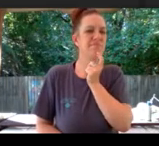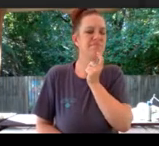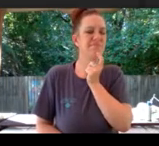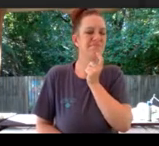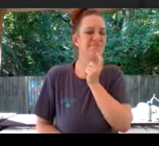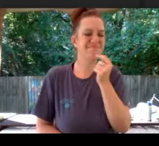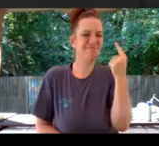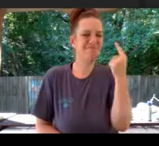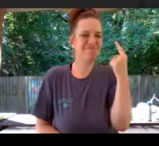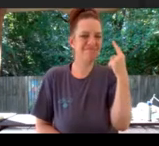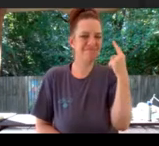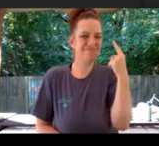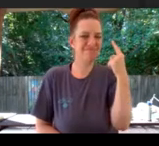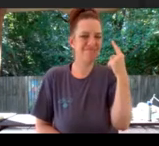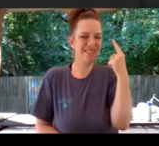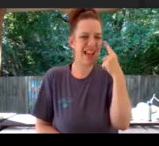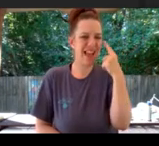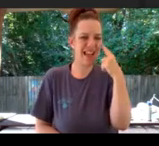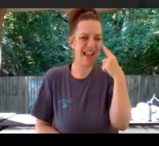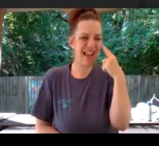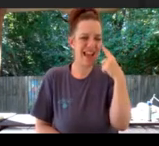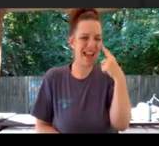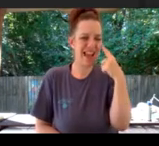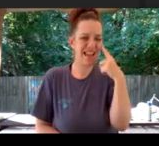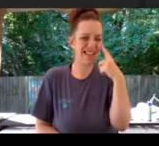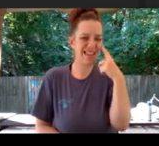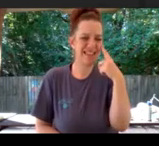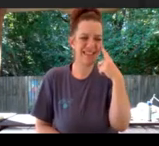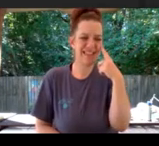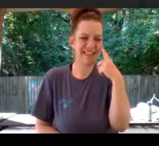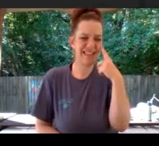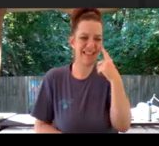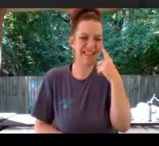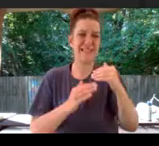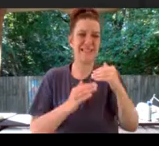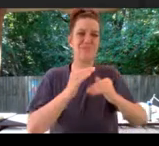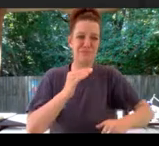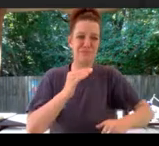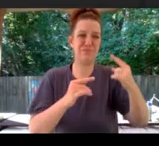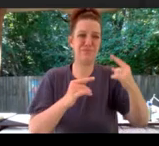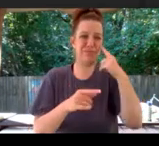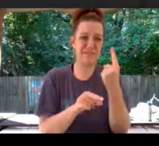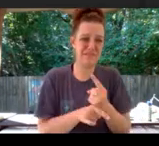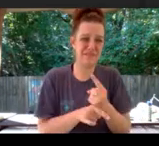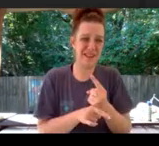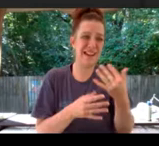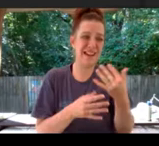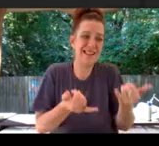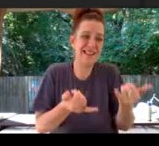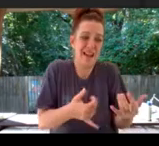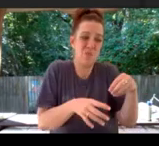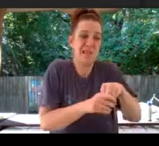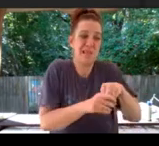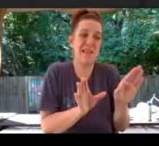I think it actually makes less sense now that we're in the room.